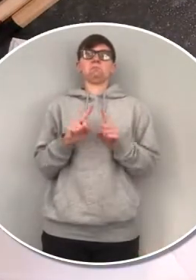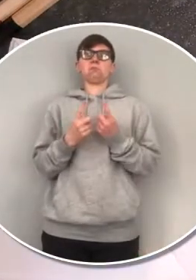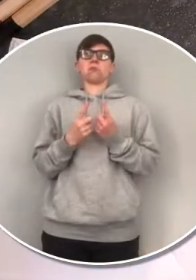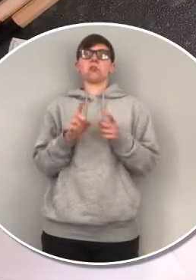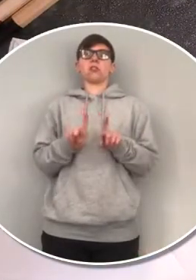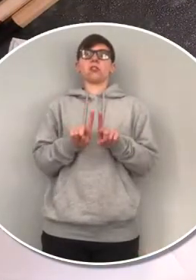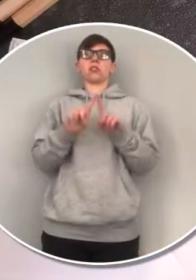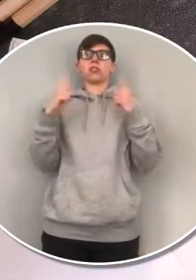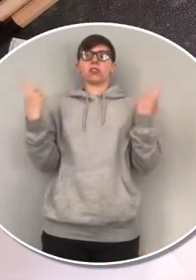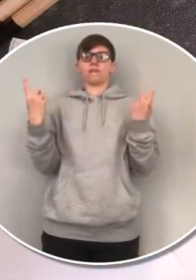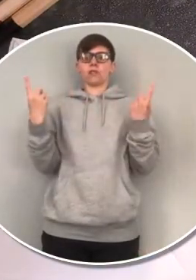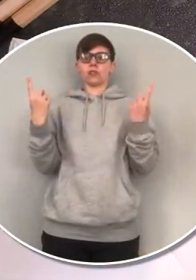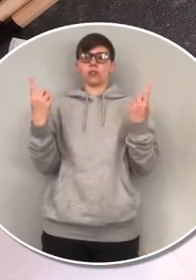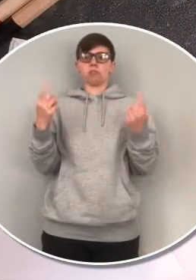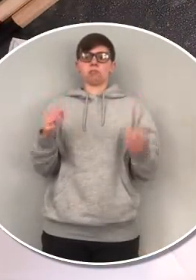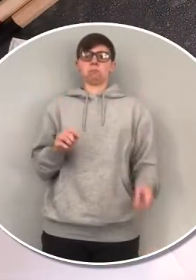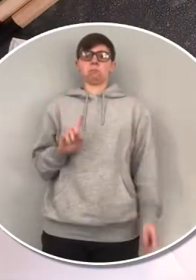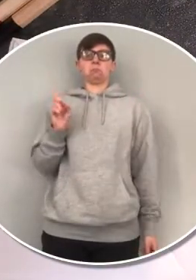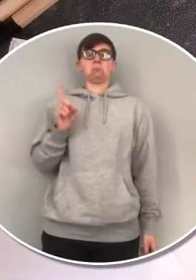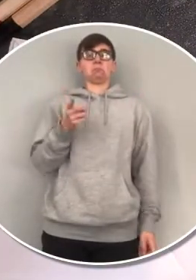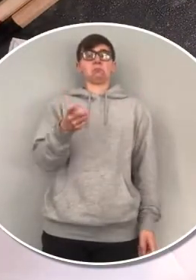along that crease.